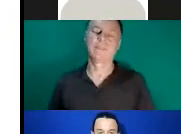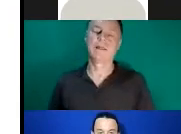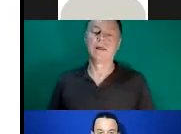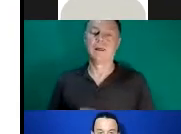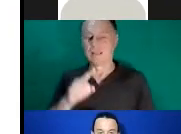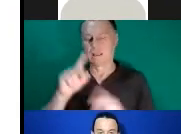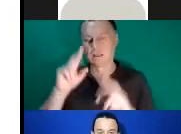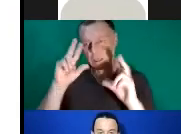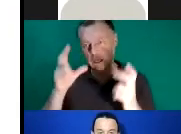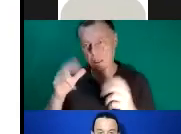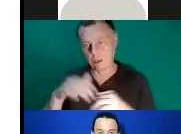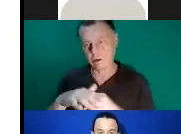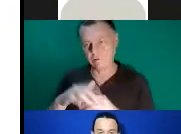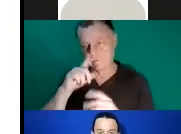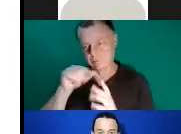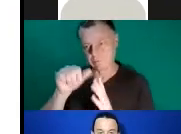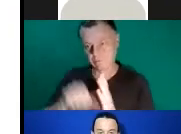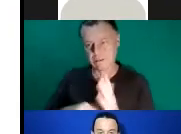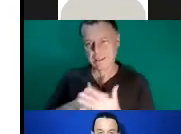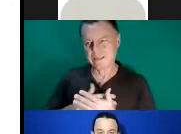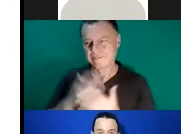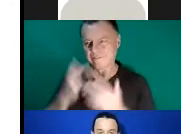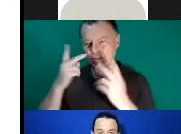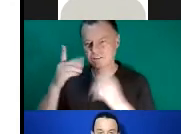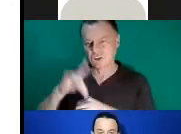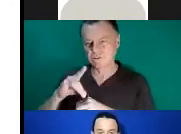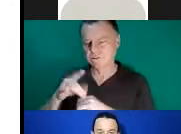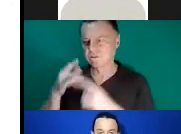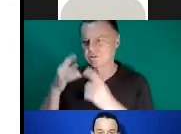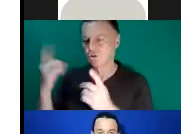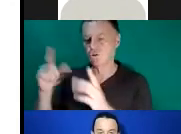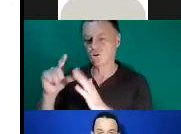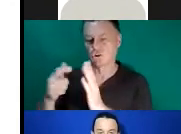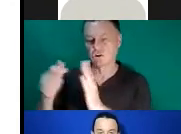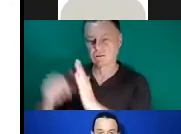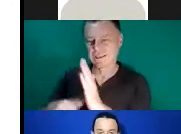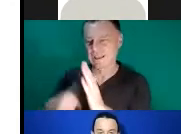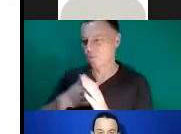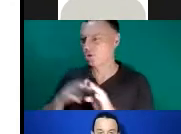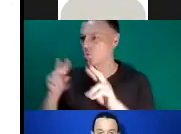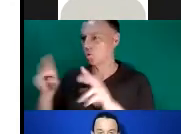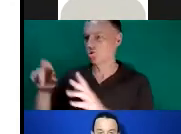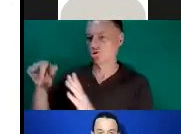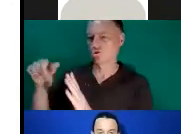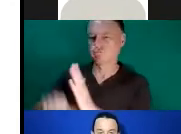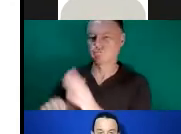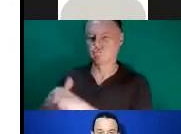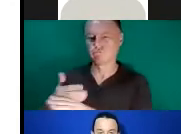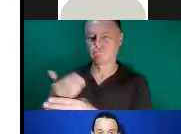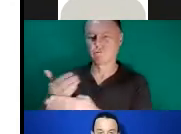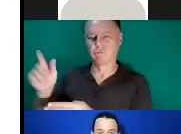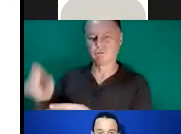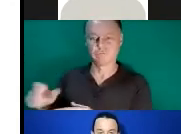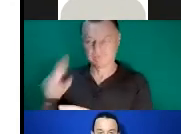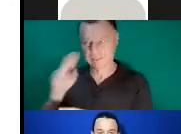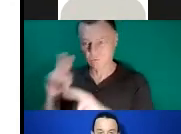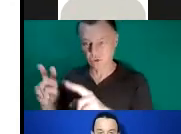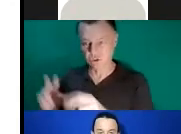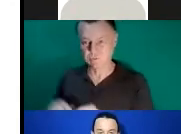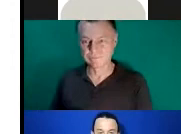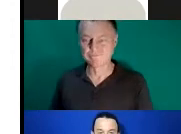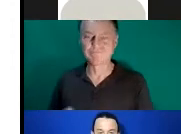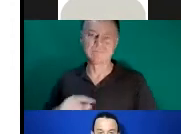his spare time visiting hospitals and asking surgeons if he could watch them perform surgery. In